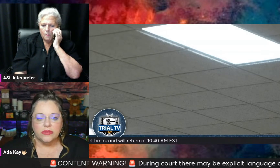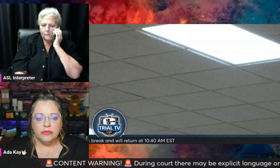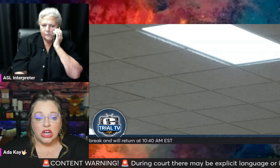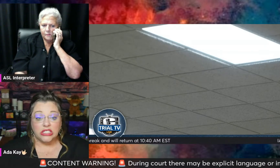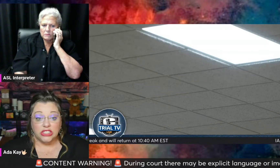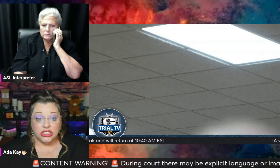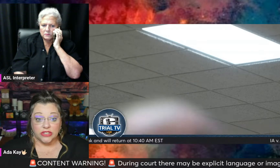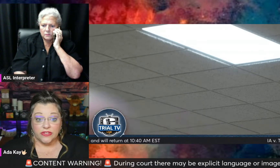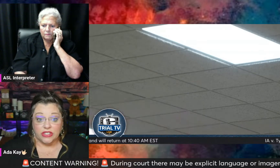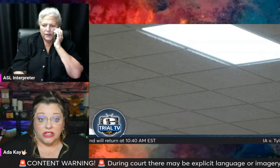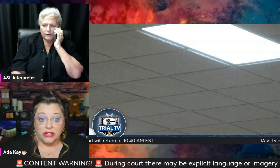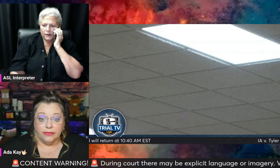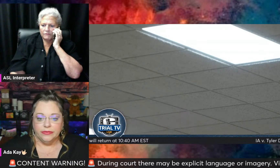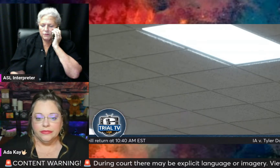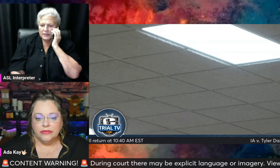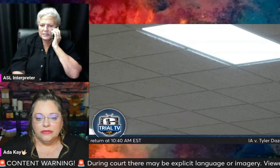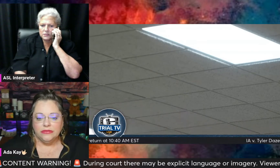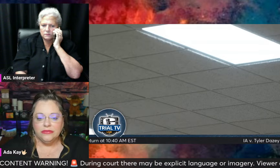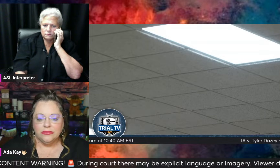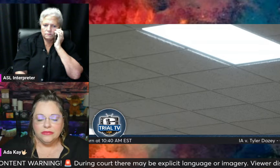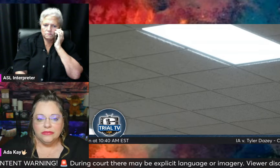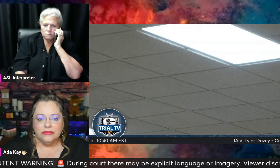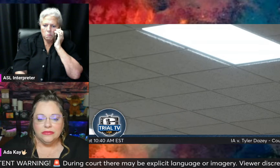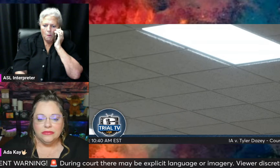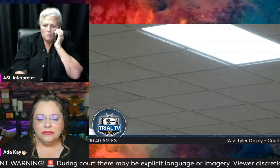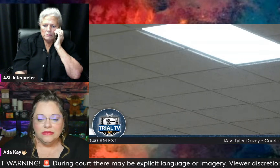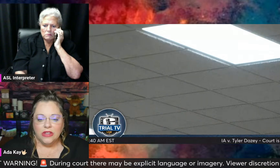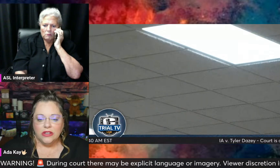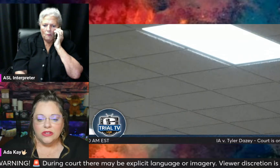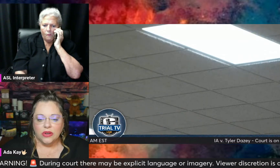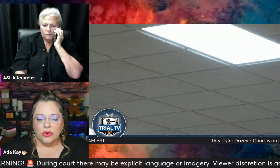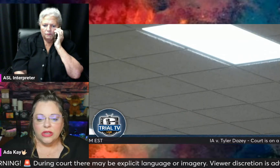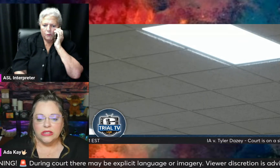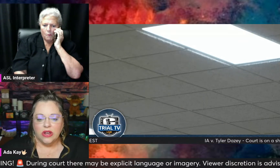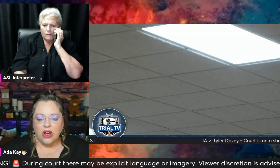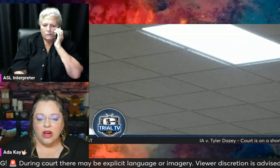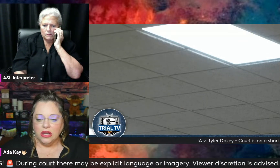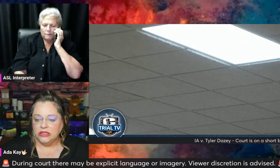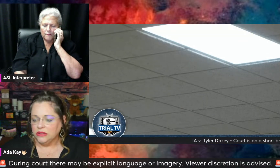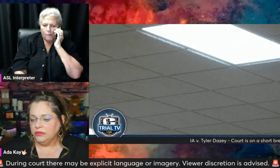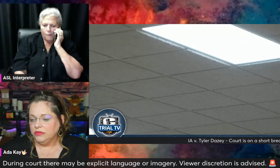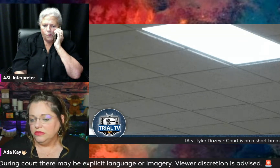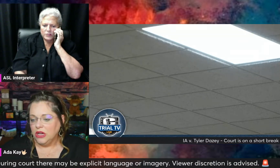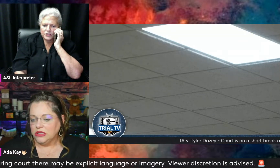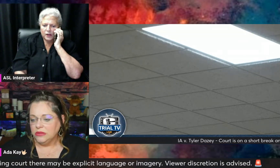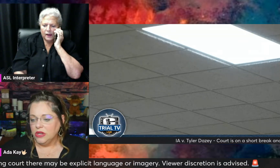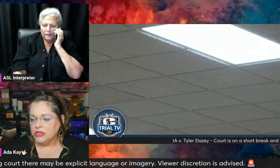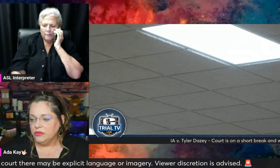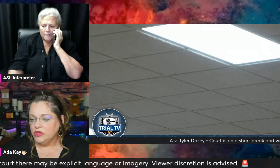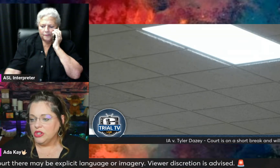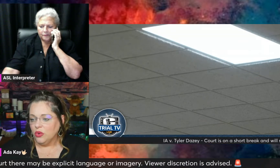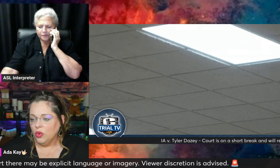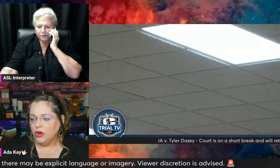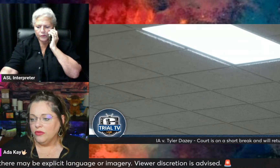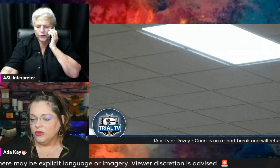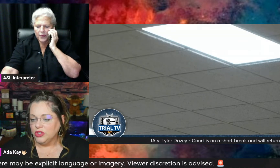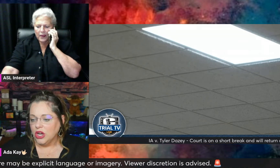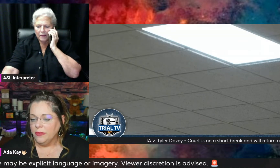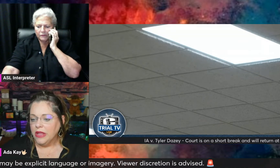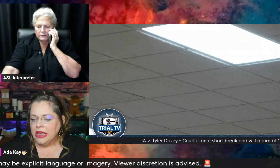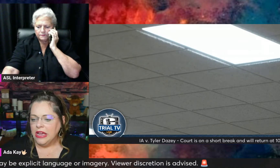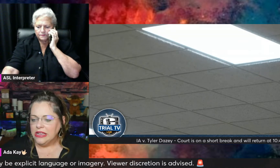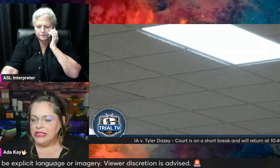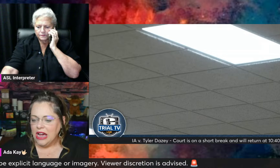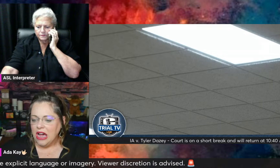all this mod stuff set up. Bison. So it's awesome. You did a wonderful